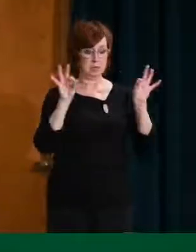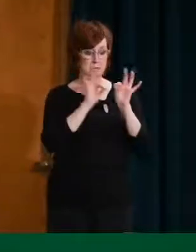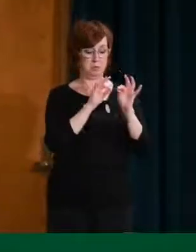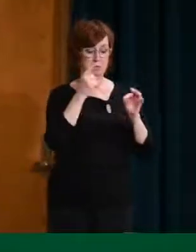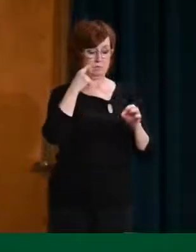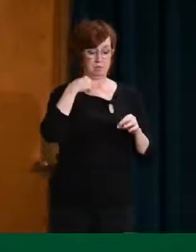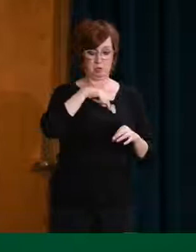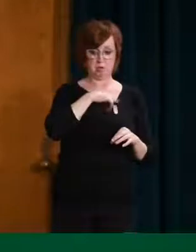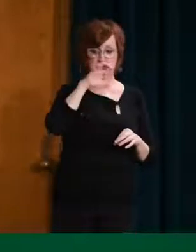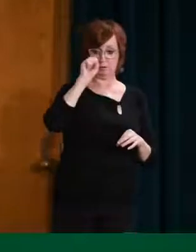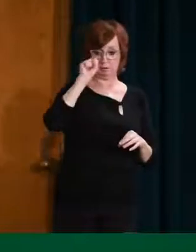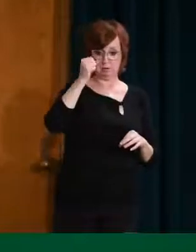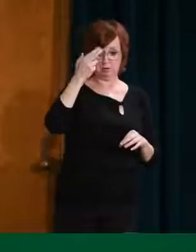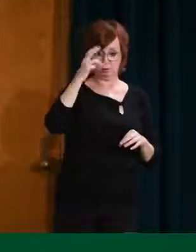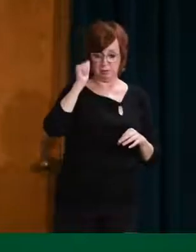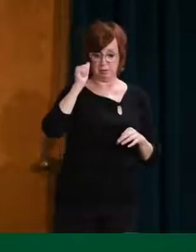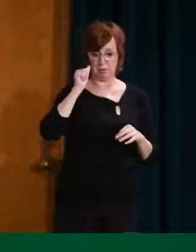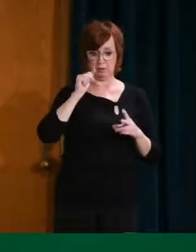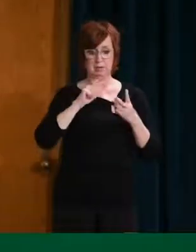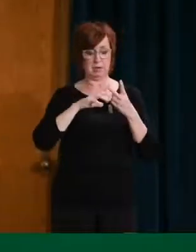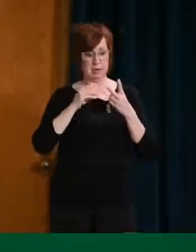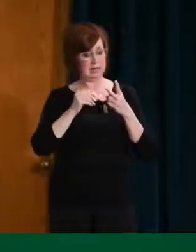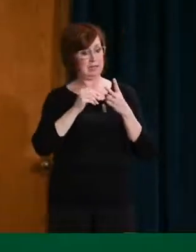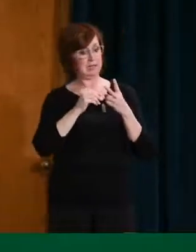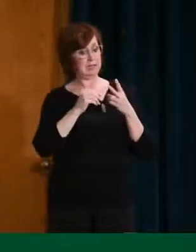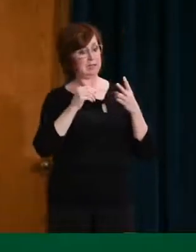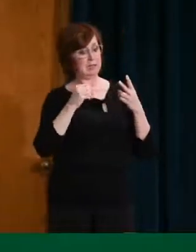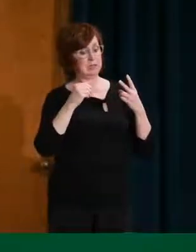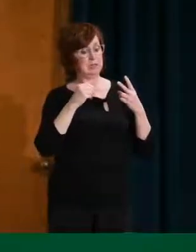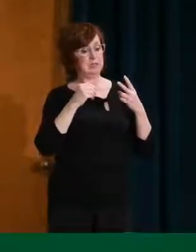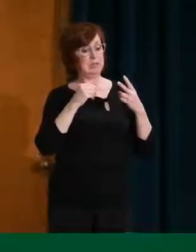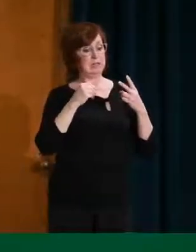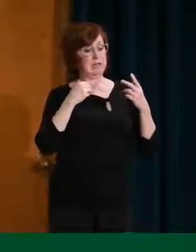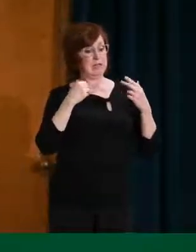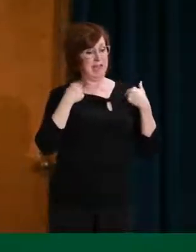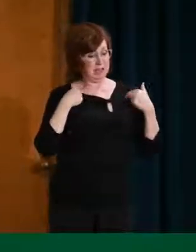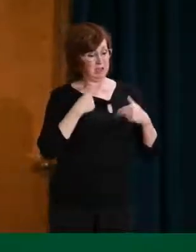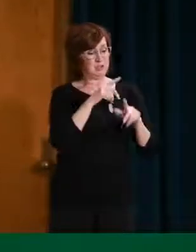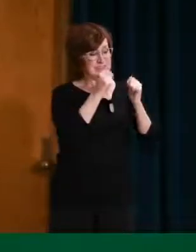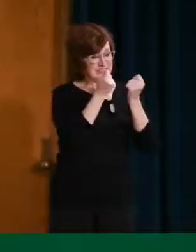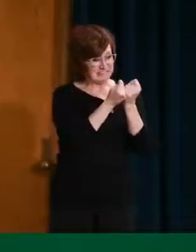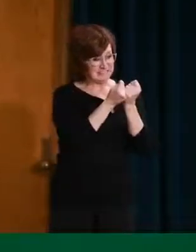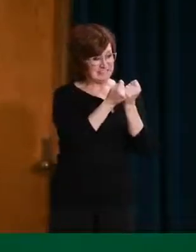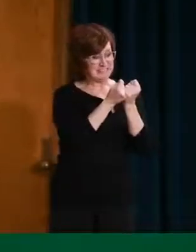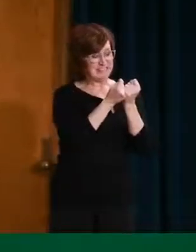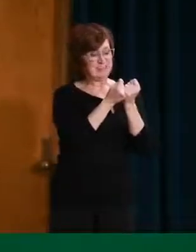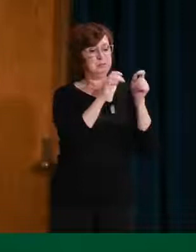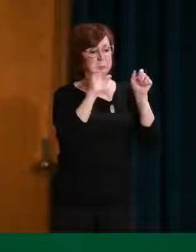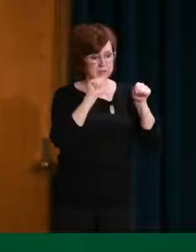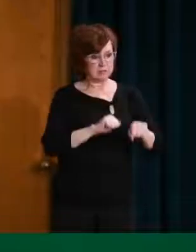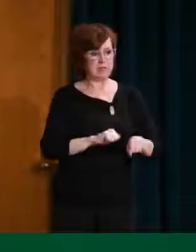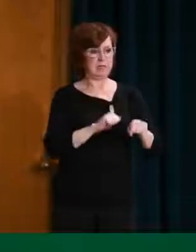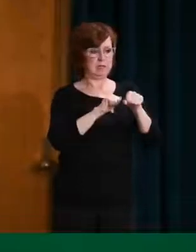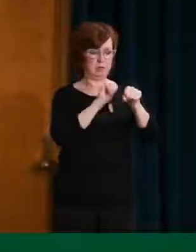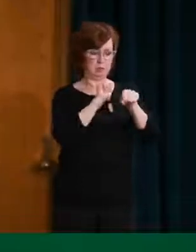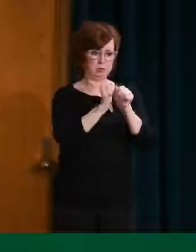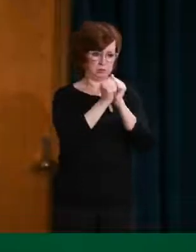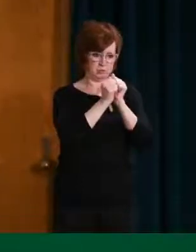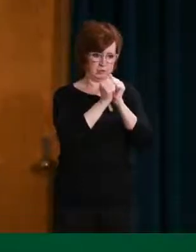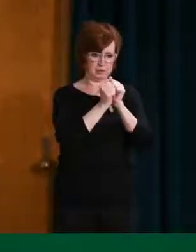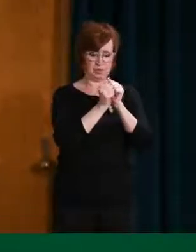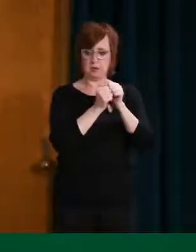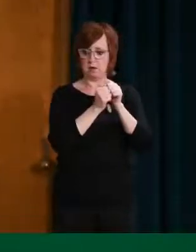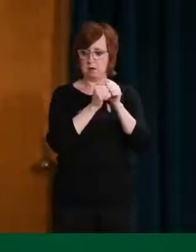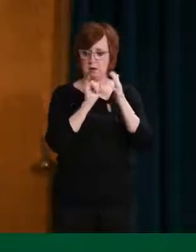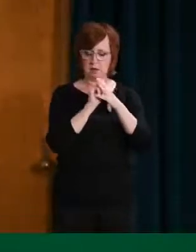healthcare teams can make good decisions at all times, and in particular at the time where you may have scarcity of resources. When you look at how